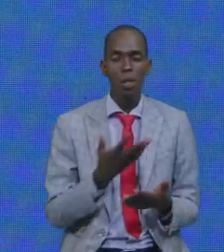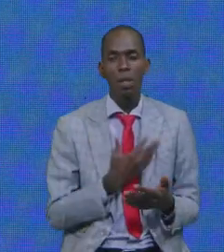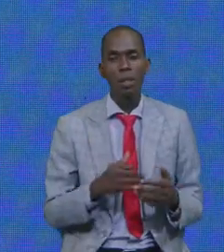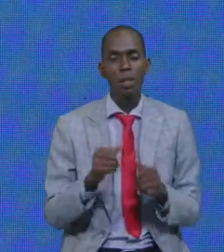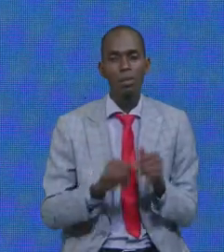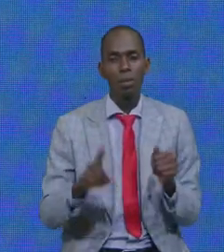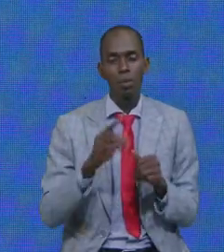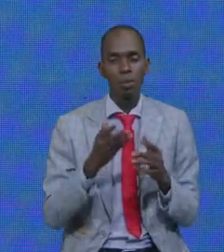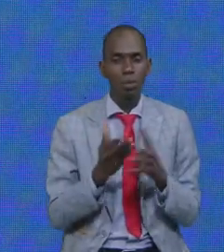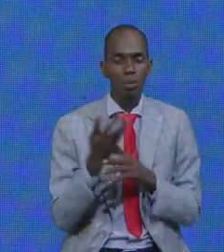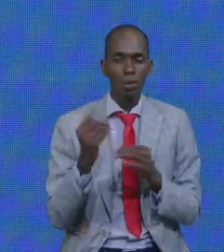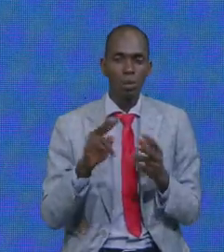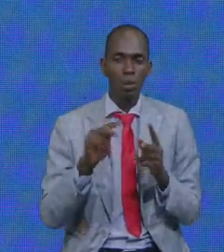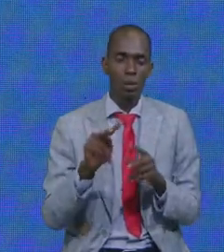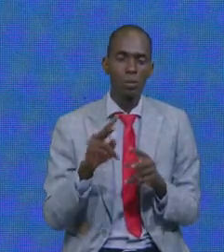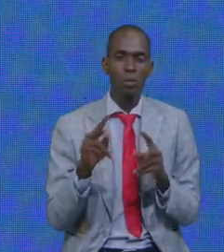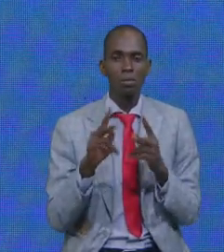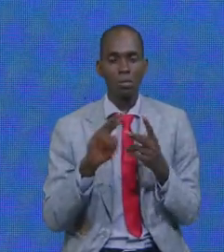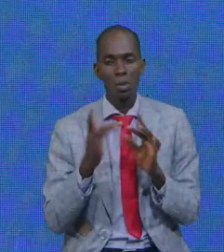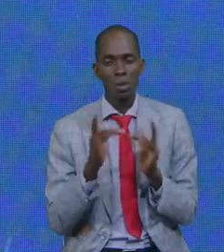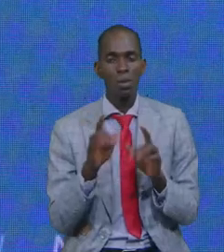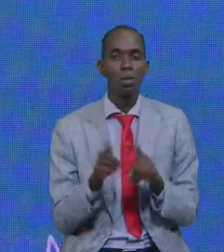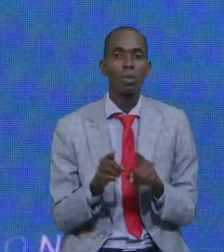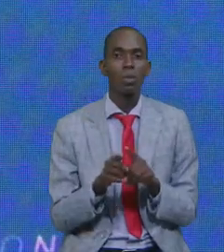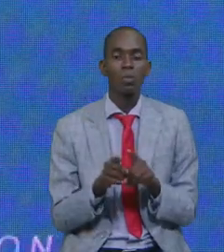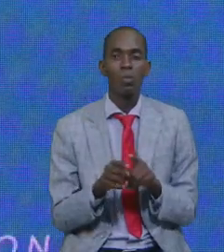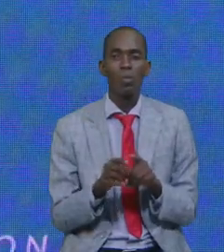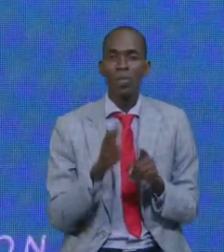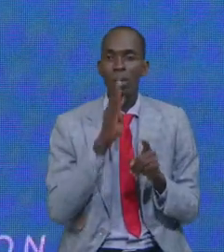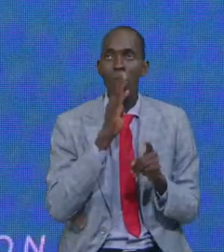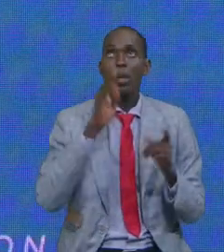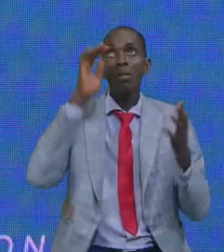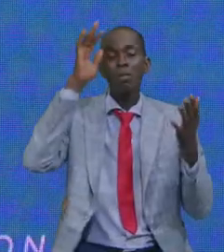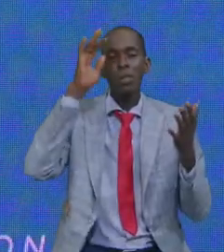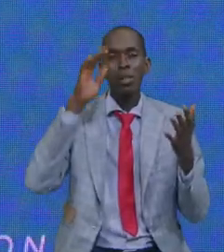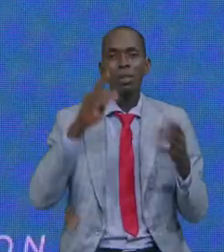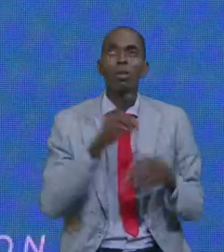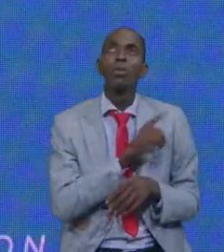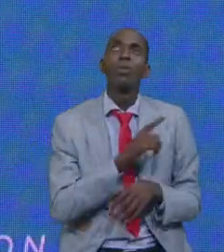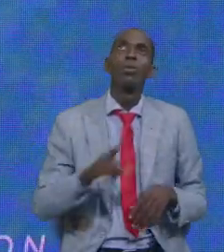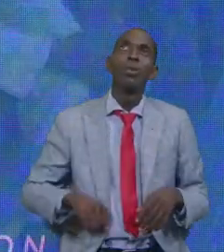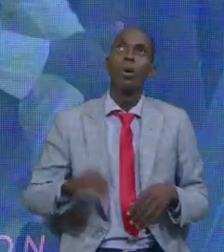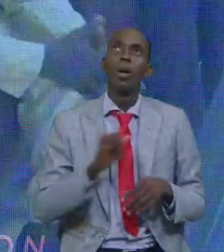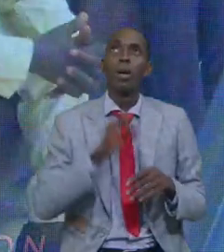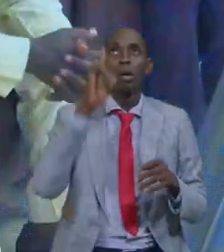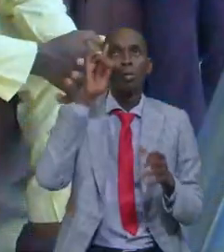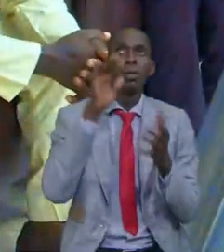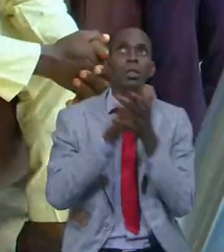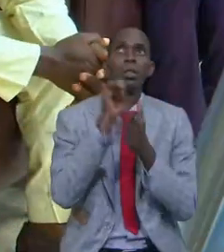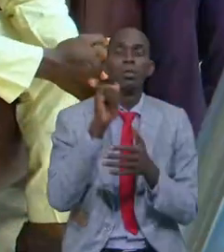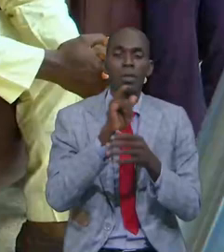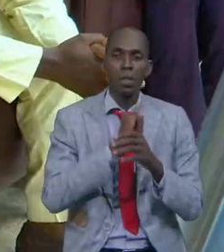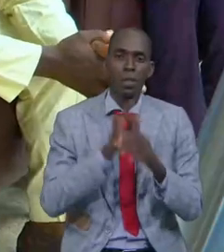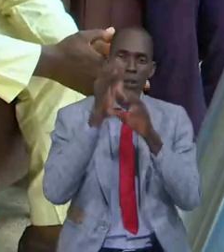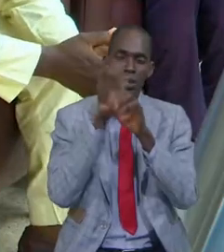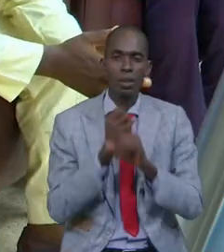ready. Be expectant. Lord, I believe I receive my